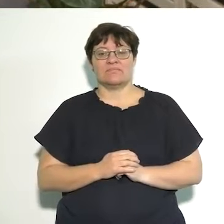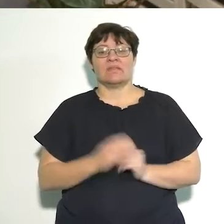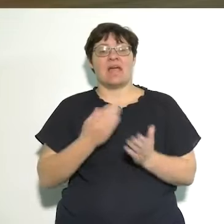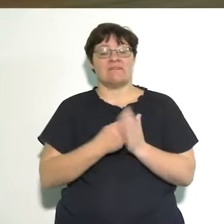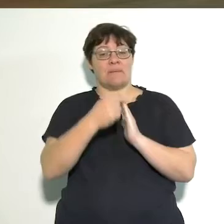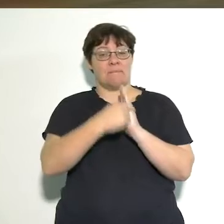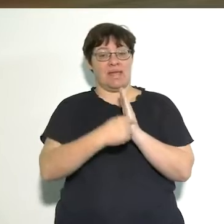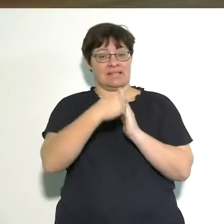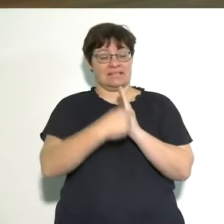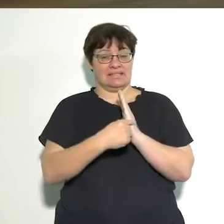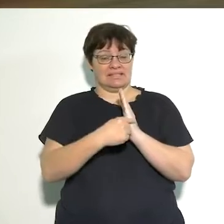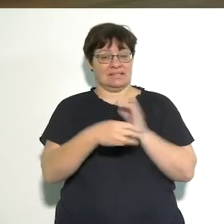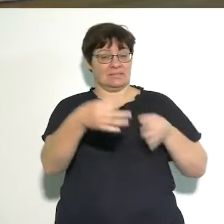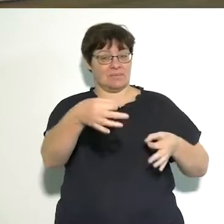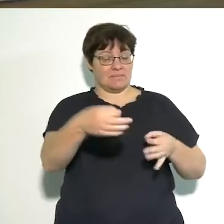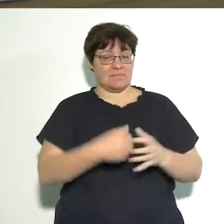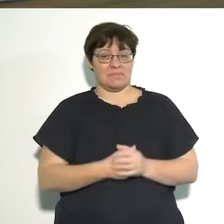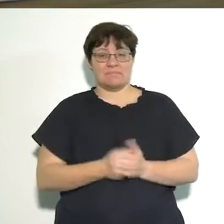got magazine paper,